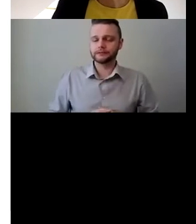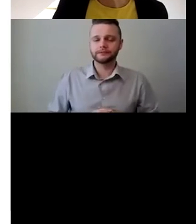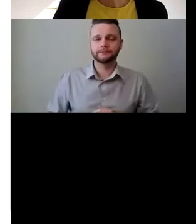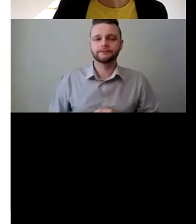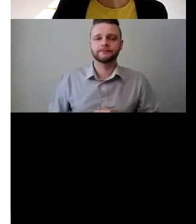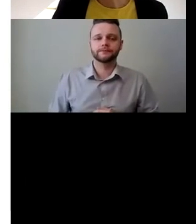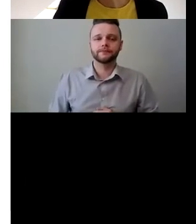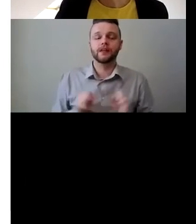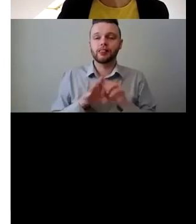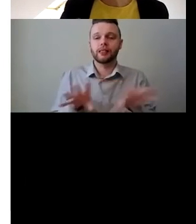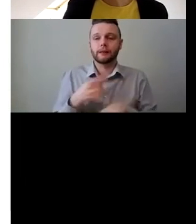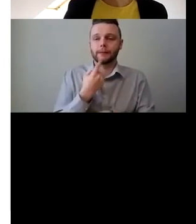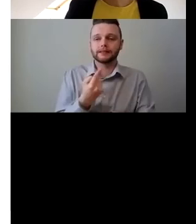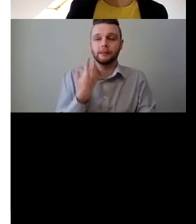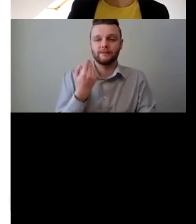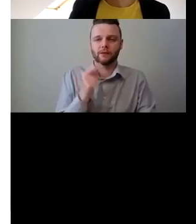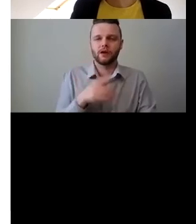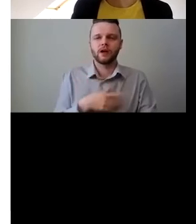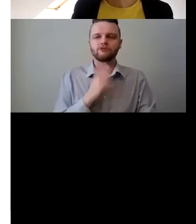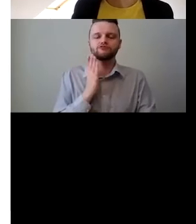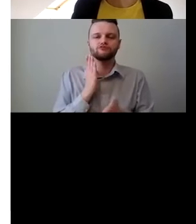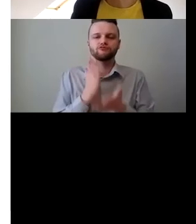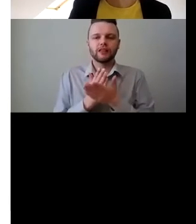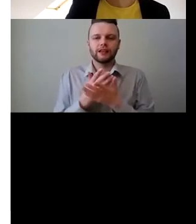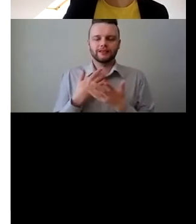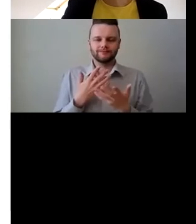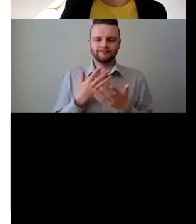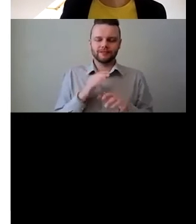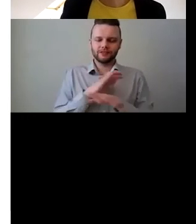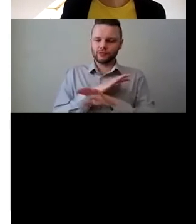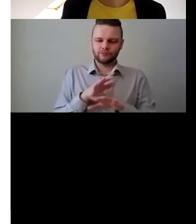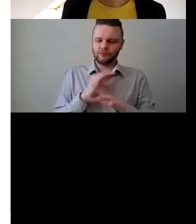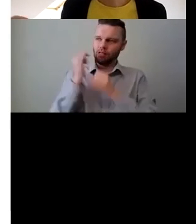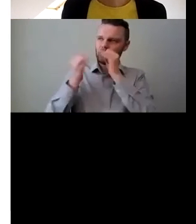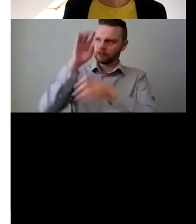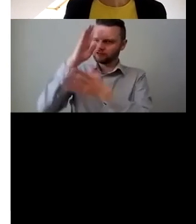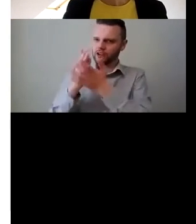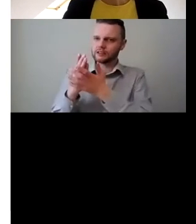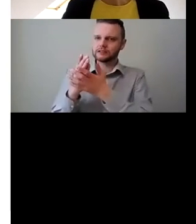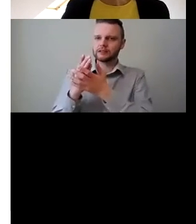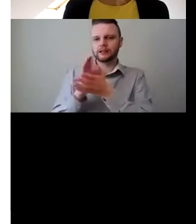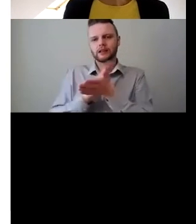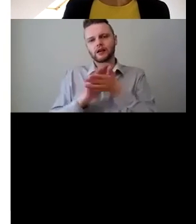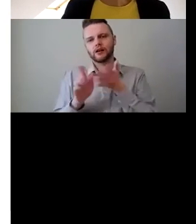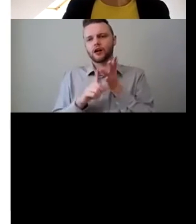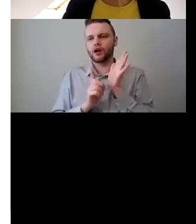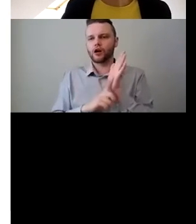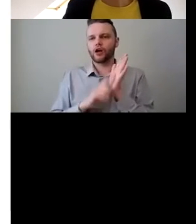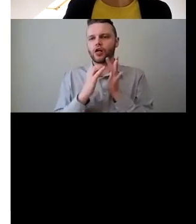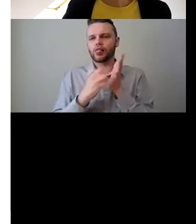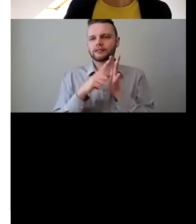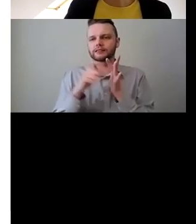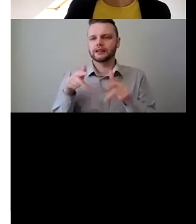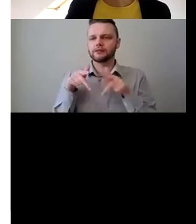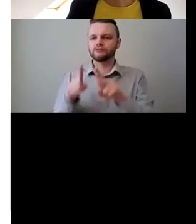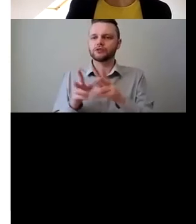So as I mentioned already, there's really this uncritical institutional trust, and sometimes holistic approach might mean a lot of